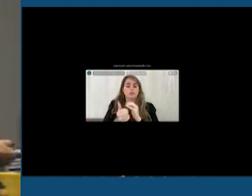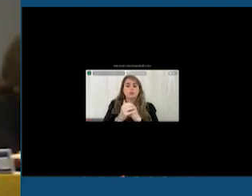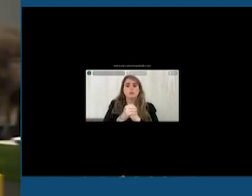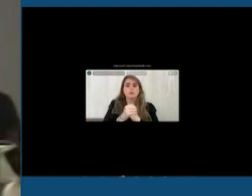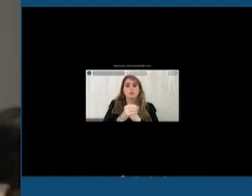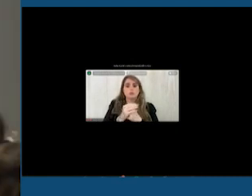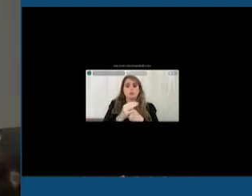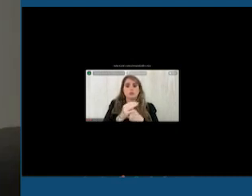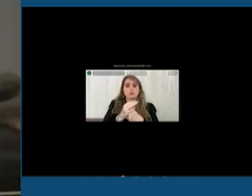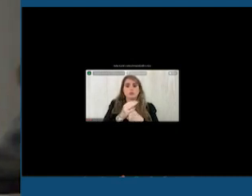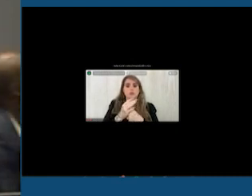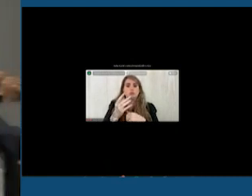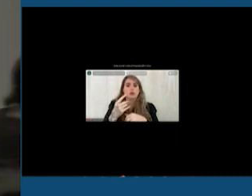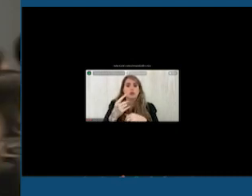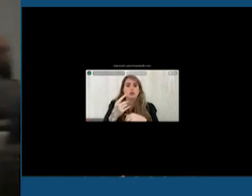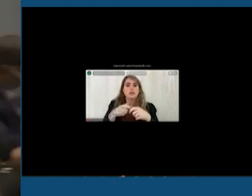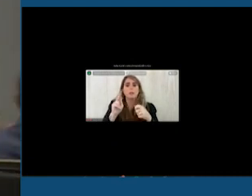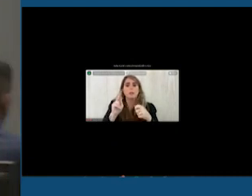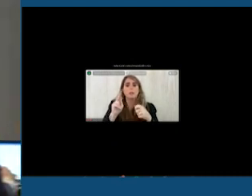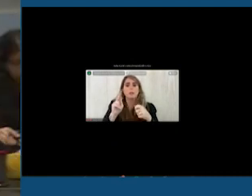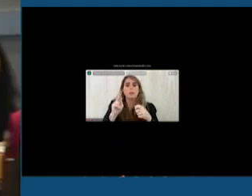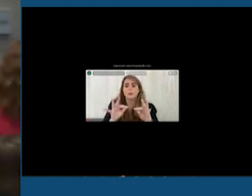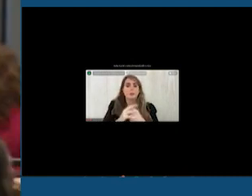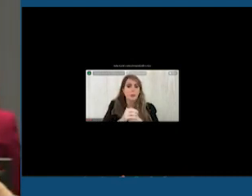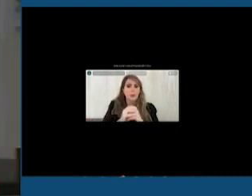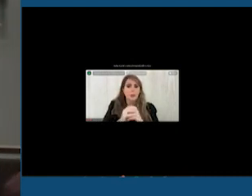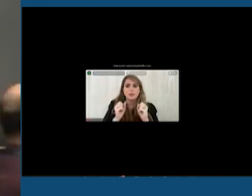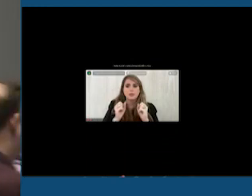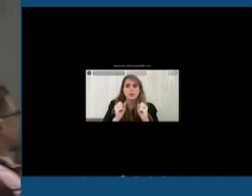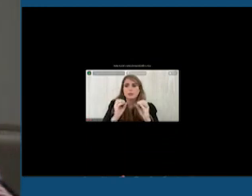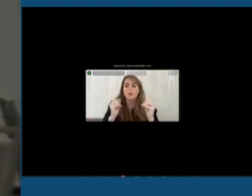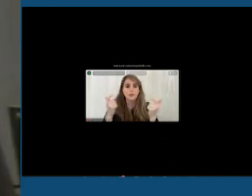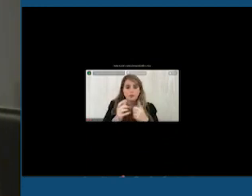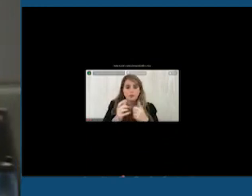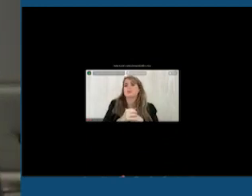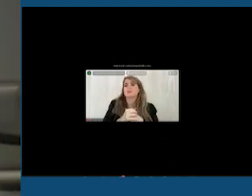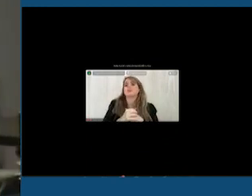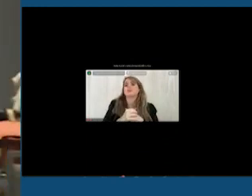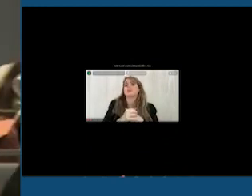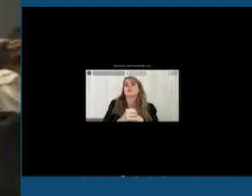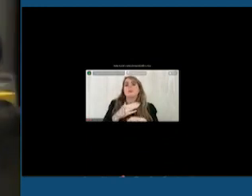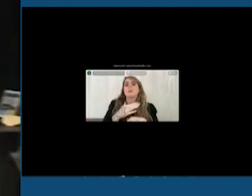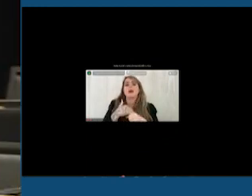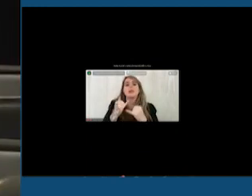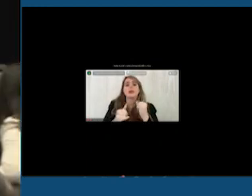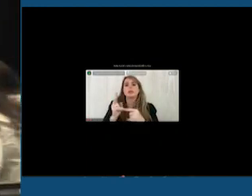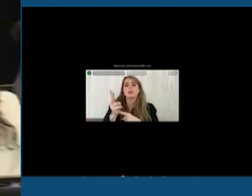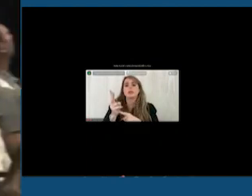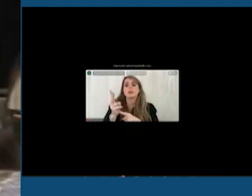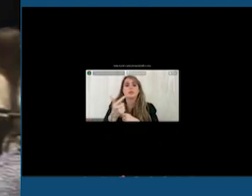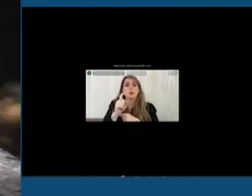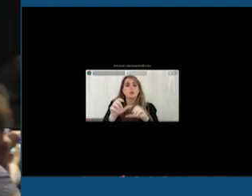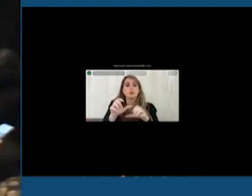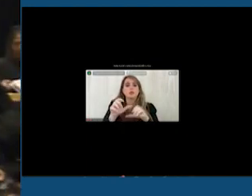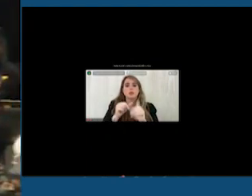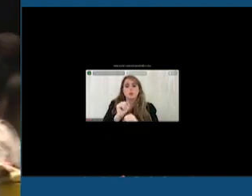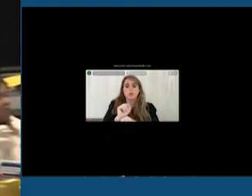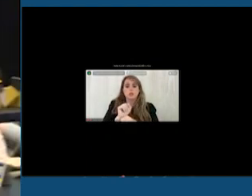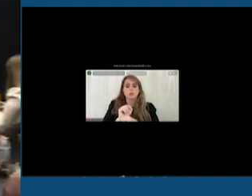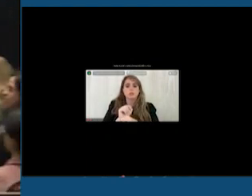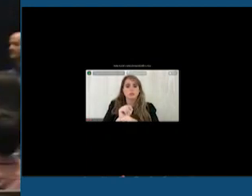wrap. All right. So, everyone, my last 2 minutes. Everyone's got to do this work, just so you know. Leaders,